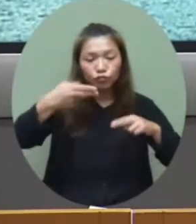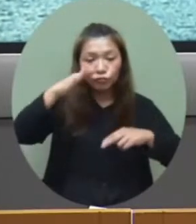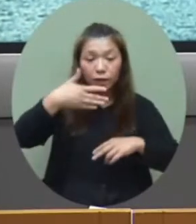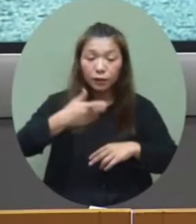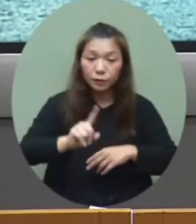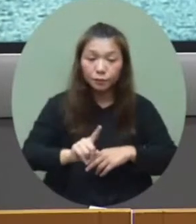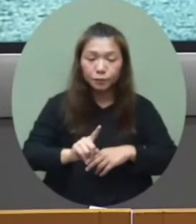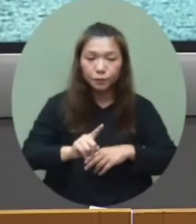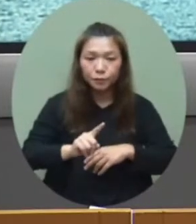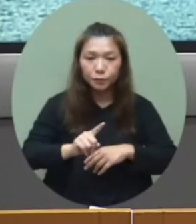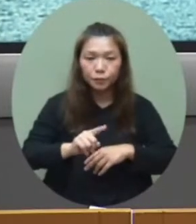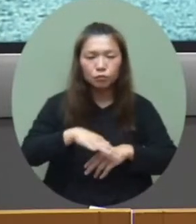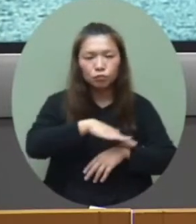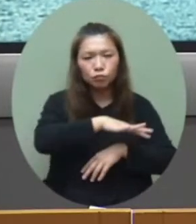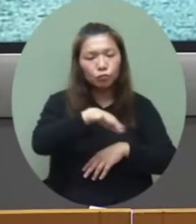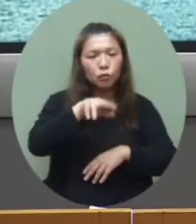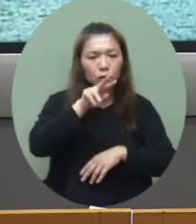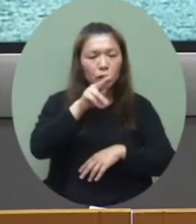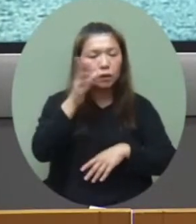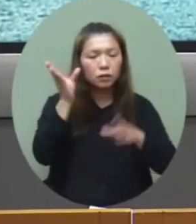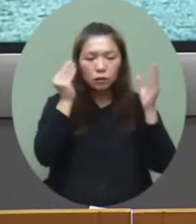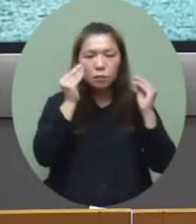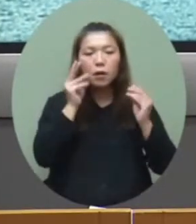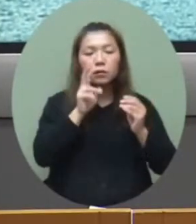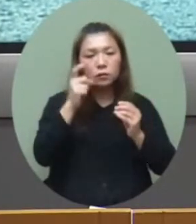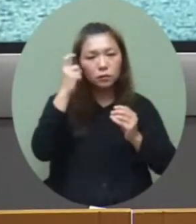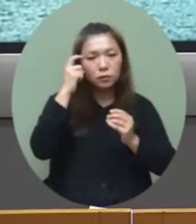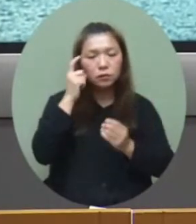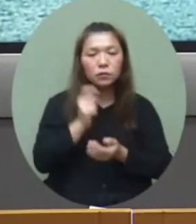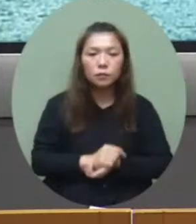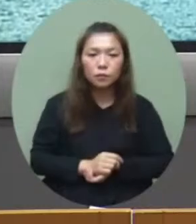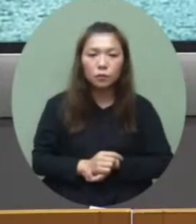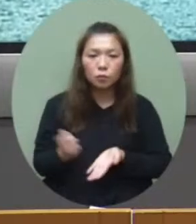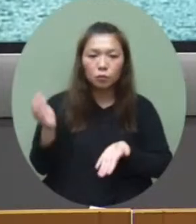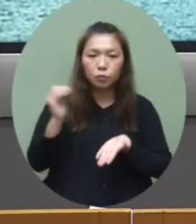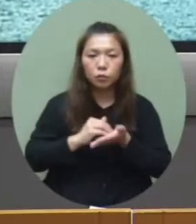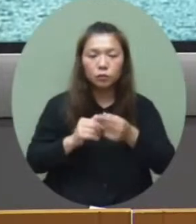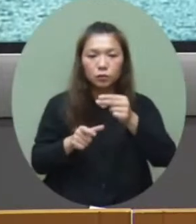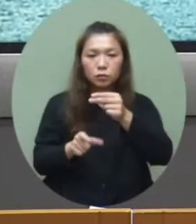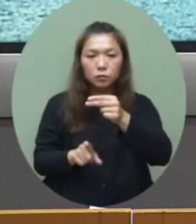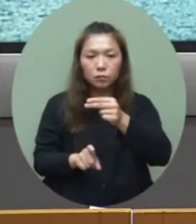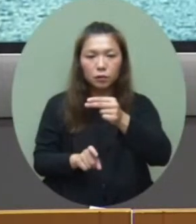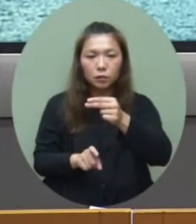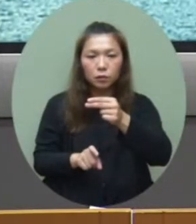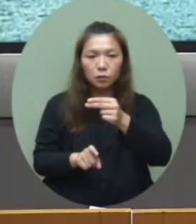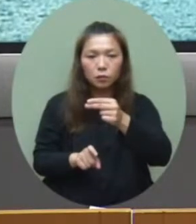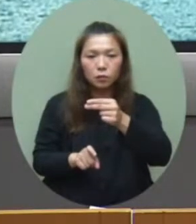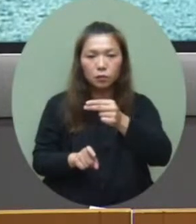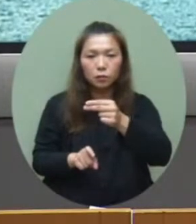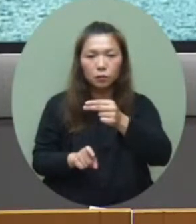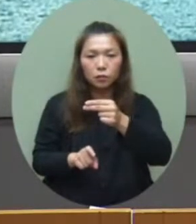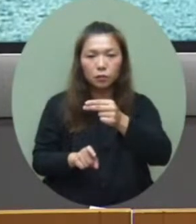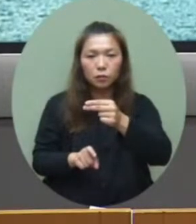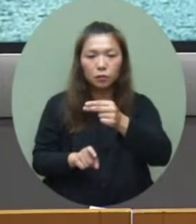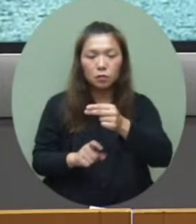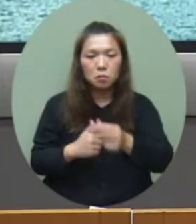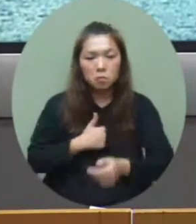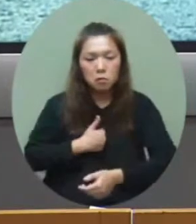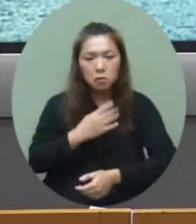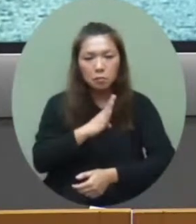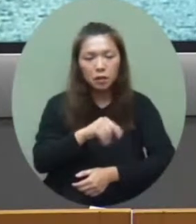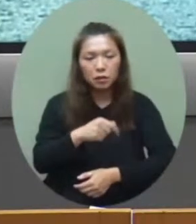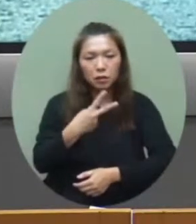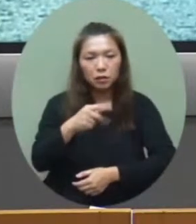As for subvariant strains, please refer to our press release. As of the 19th of